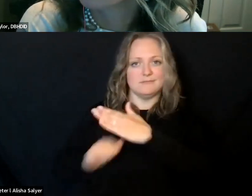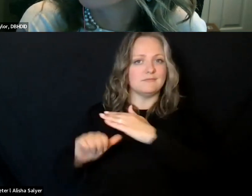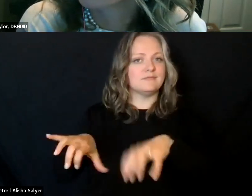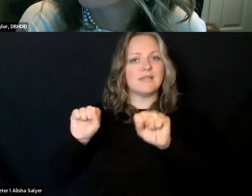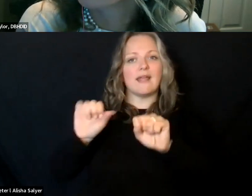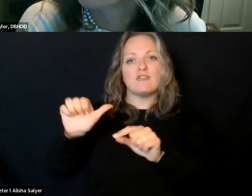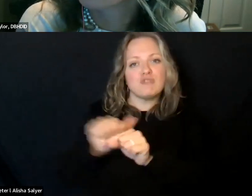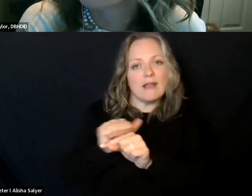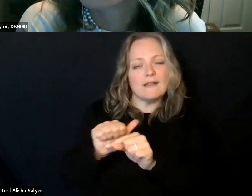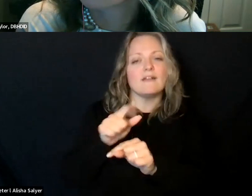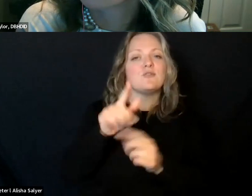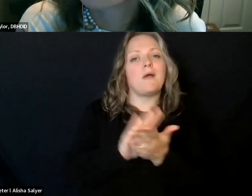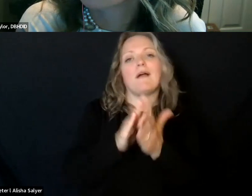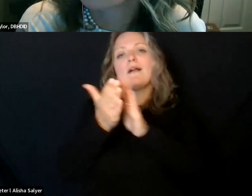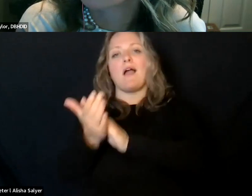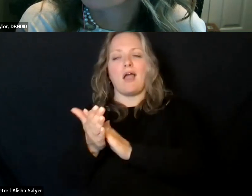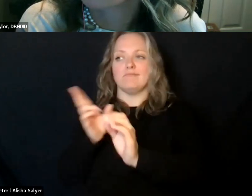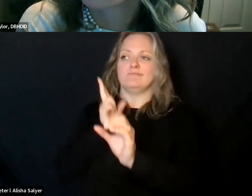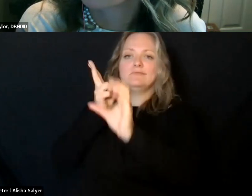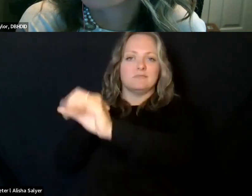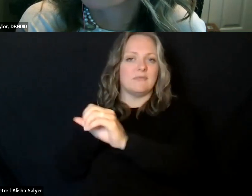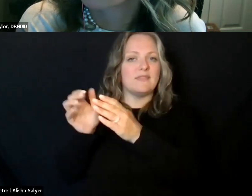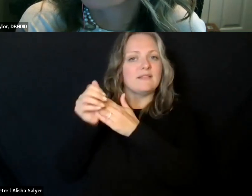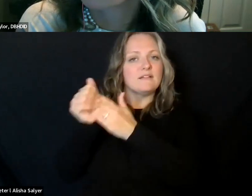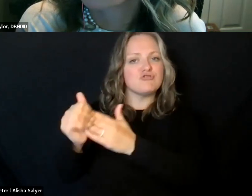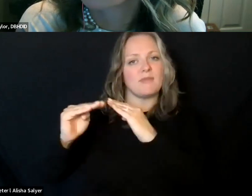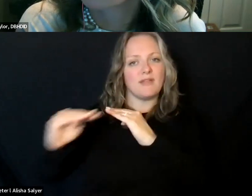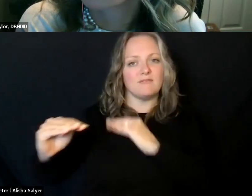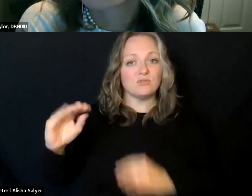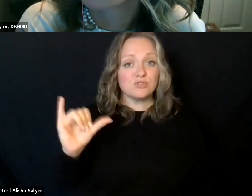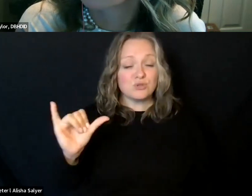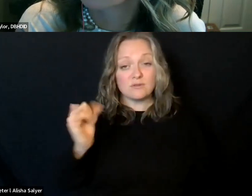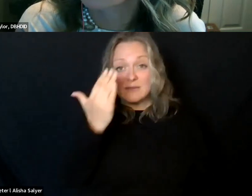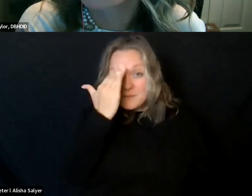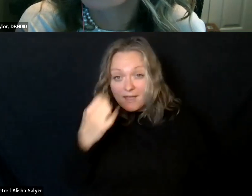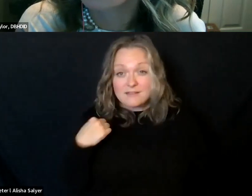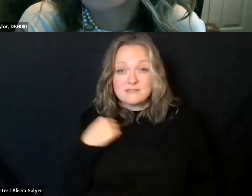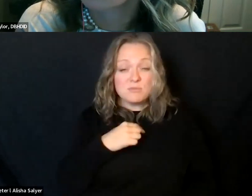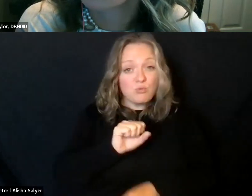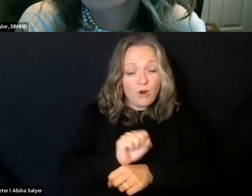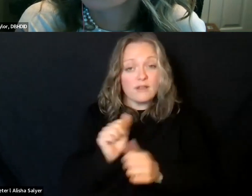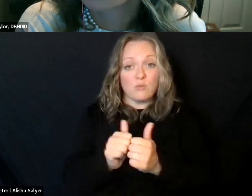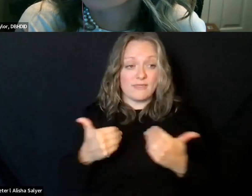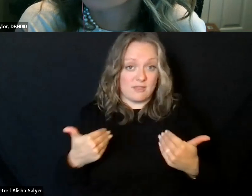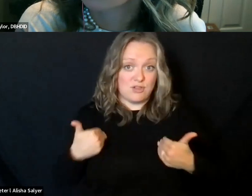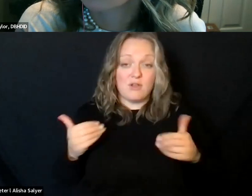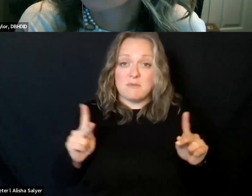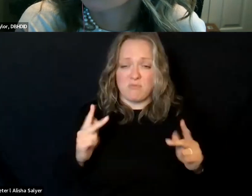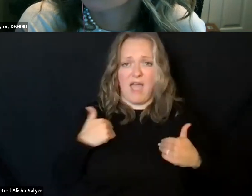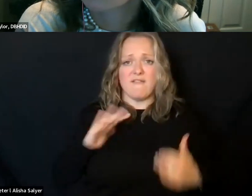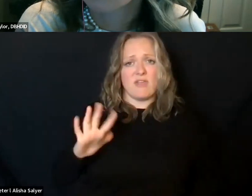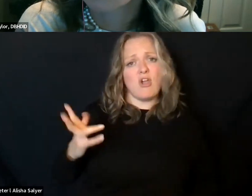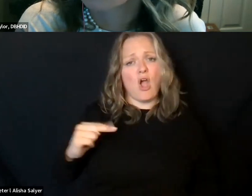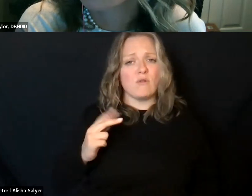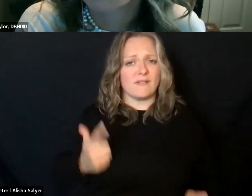would be in that leadership level as well. Especially because we're going to be working with youth with lived expertise. We are